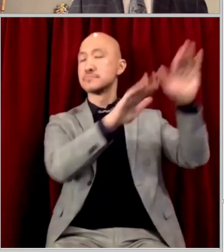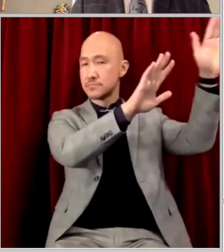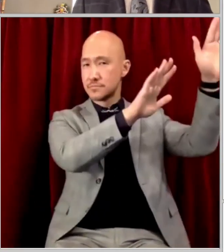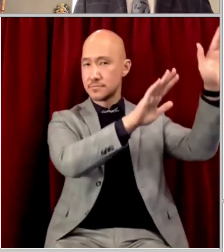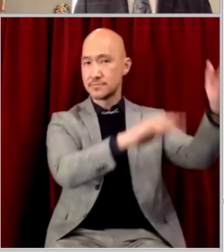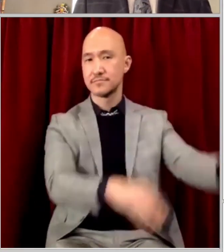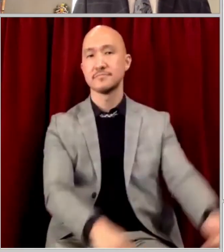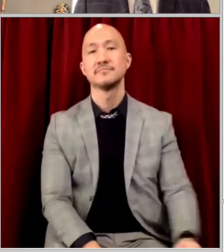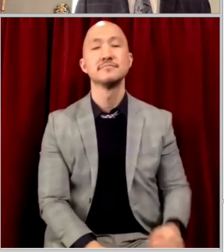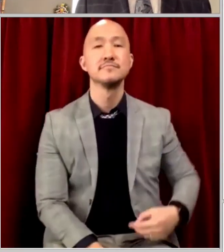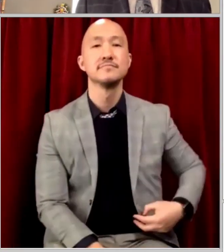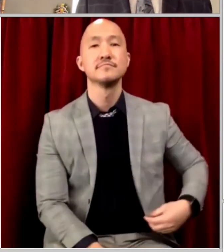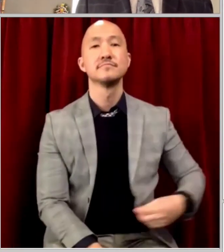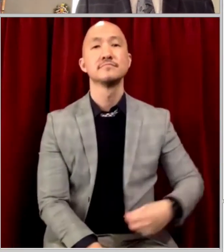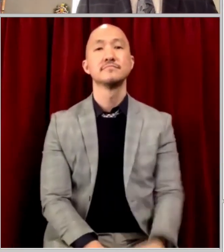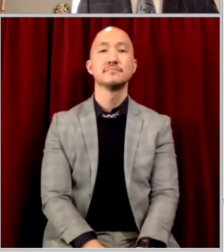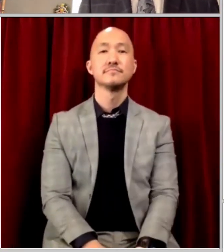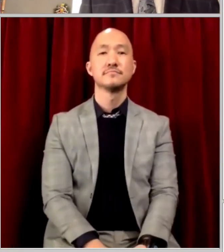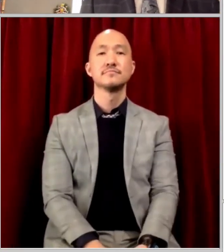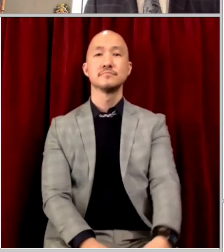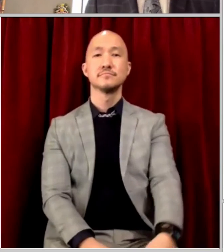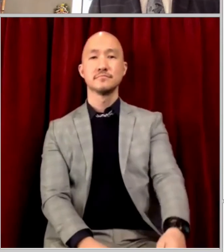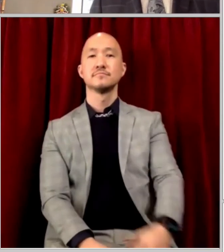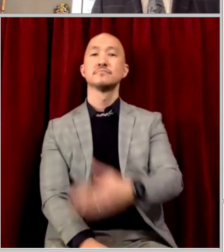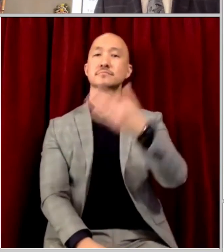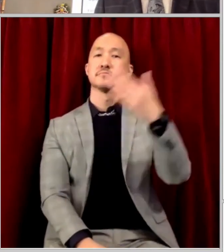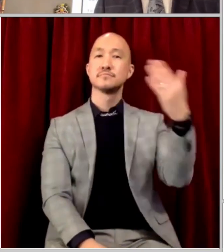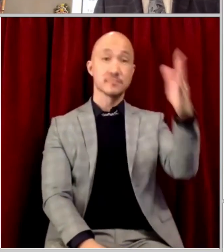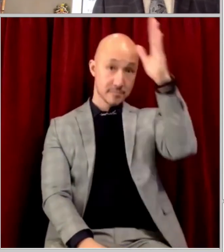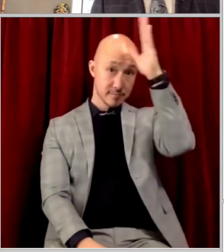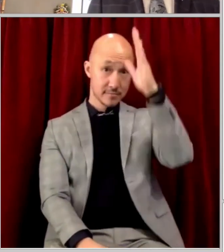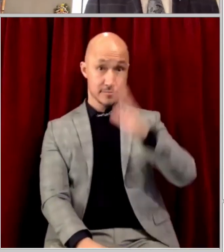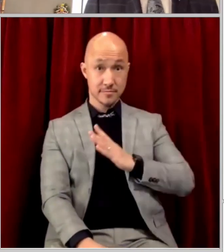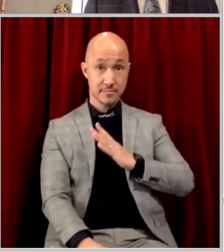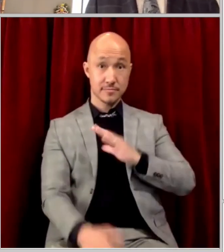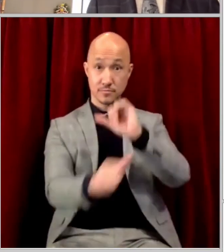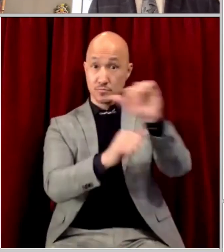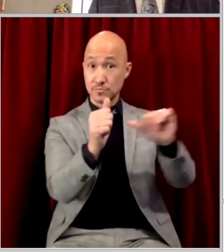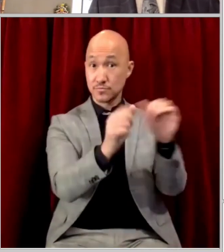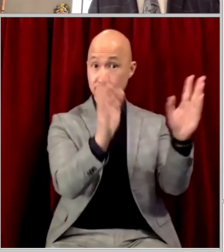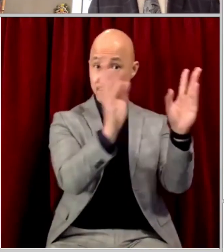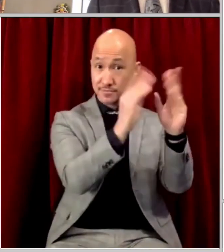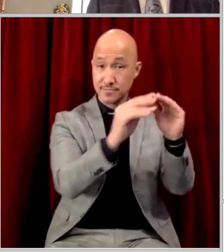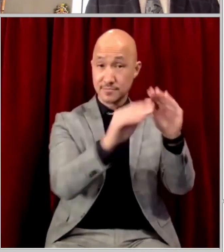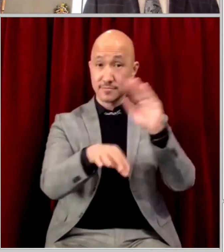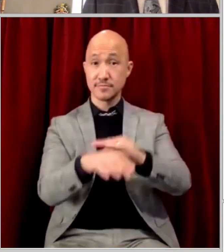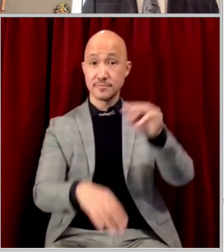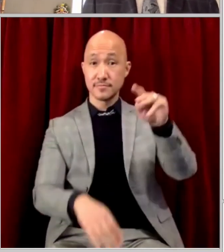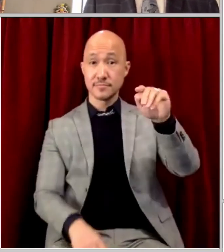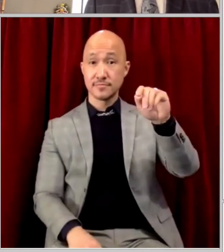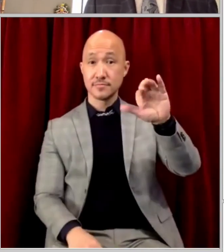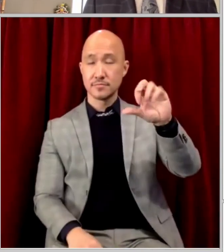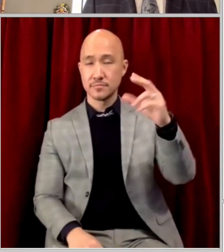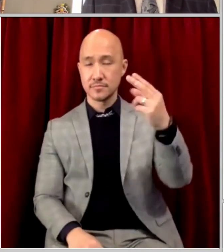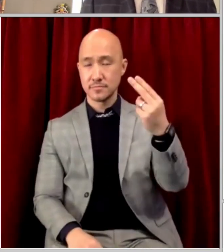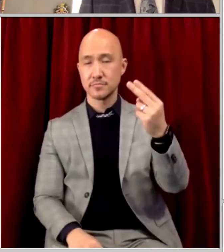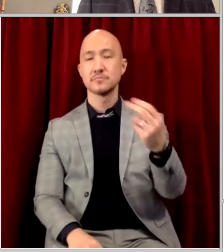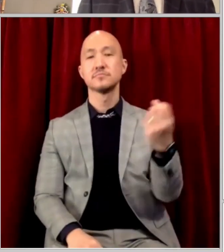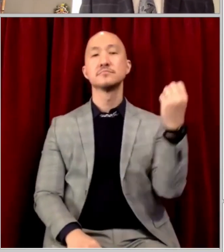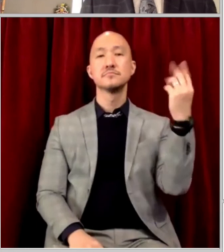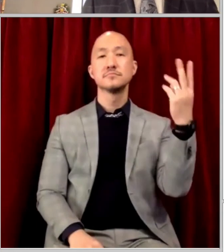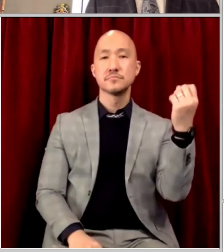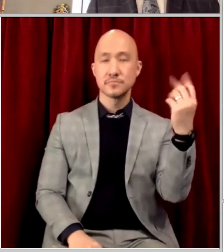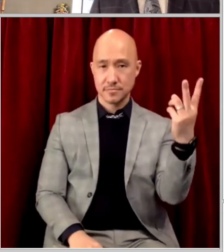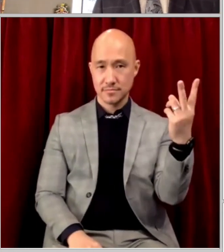class. Brothers, there's a men's encouragement, Saturday, March 12th, 10 to 12. It'll be here in the